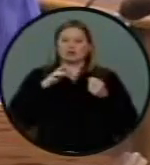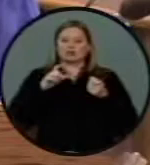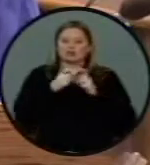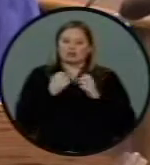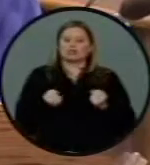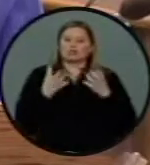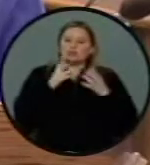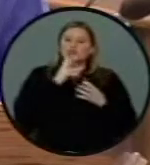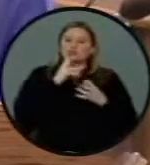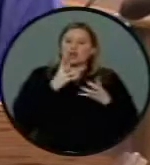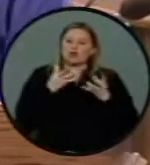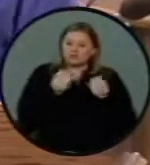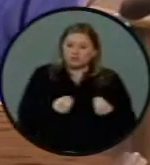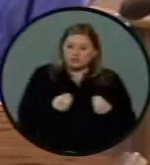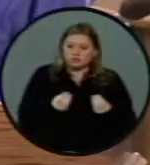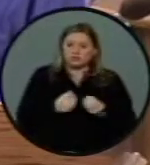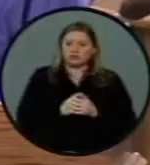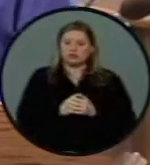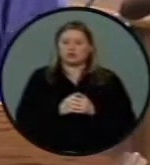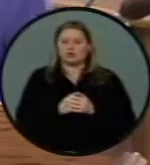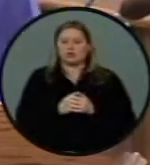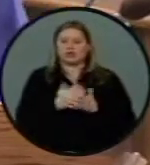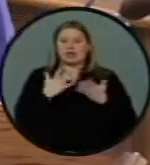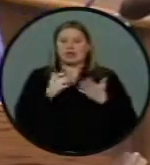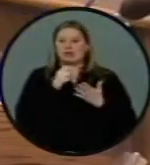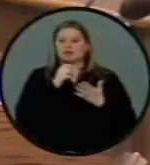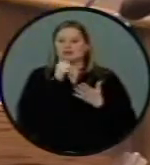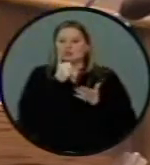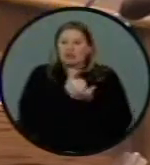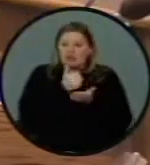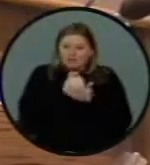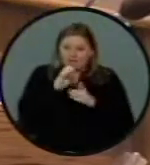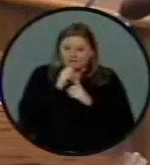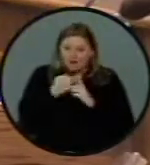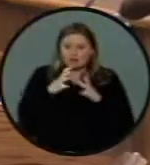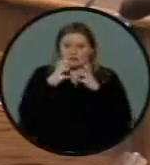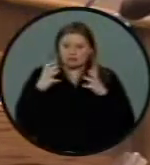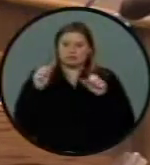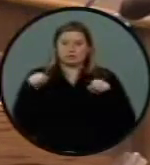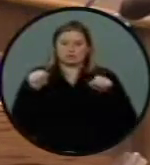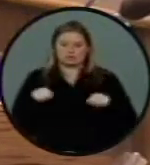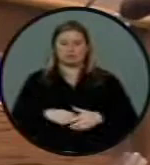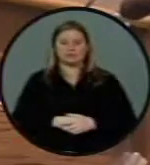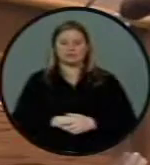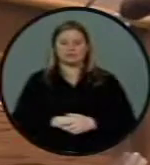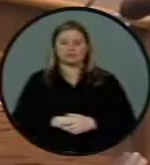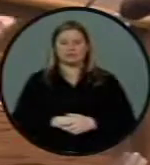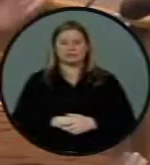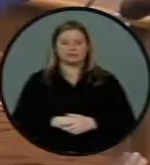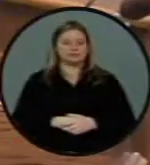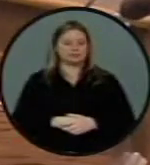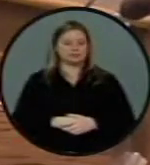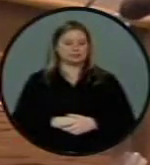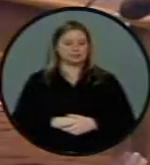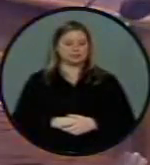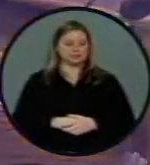a set of solutions that perhaps can't optimize the environmental qualities you might be trying to